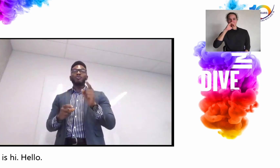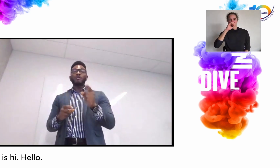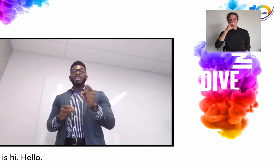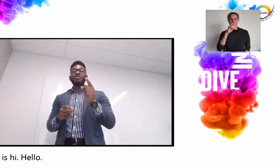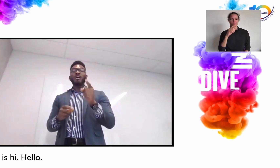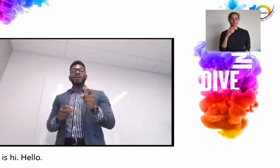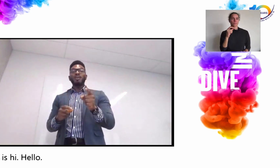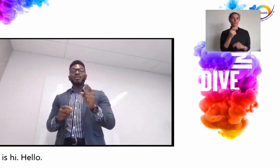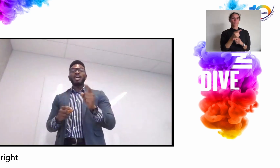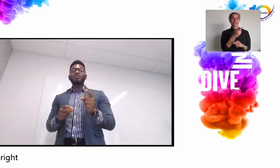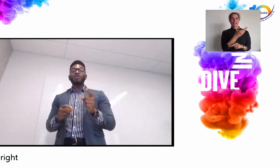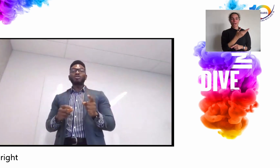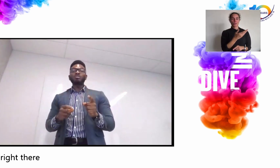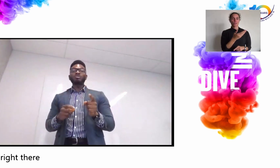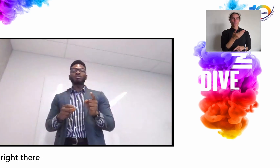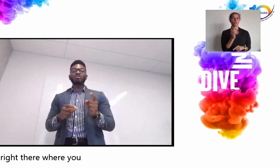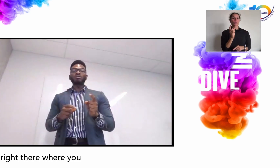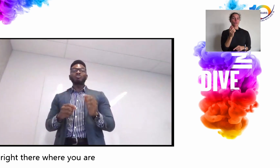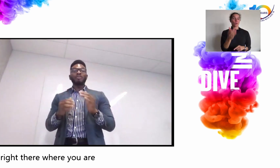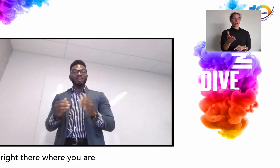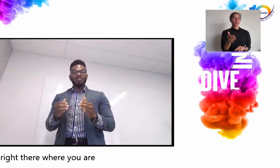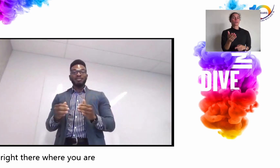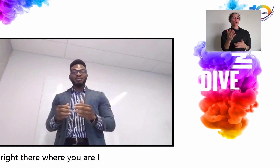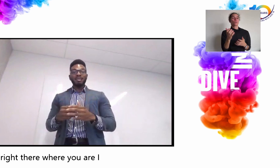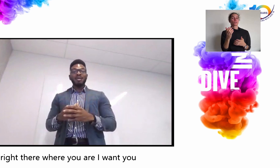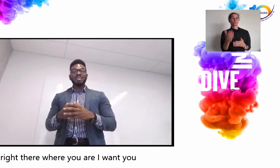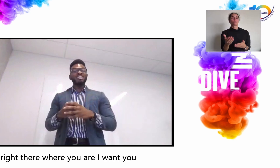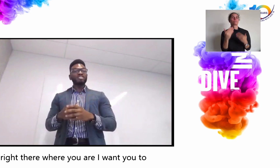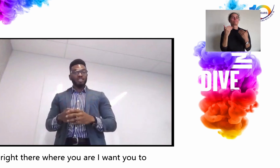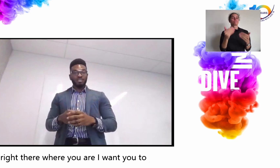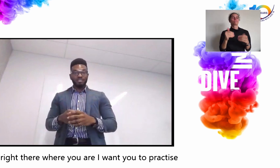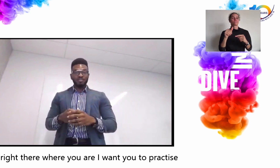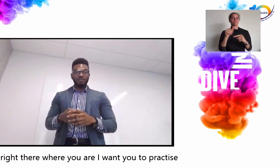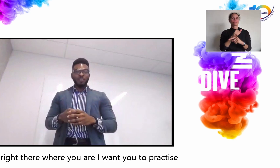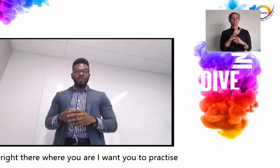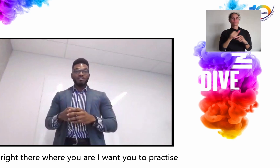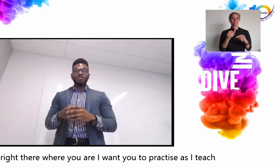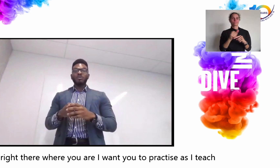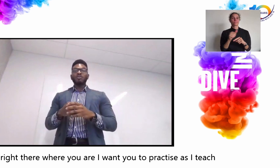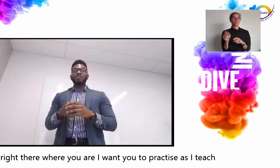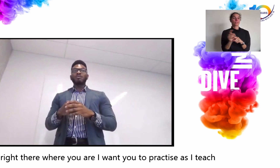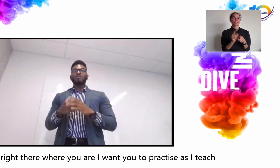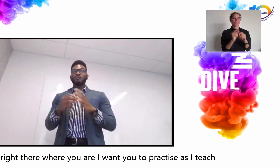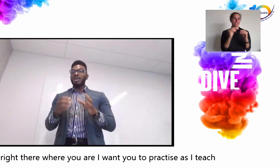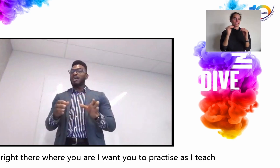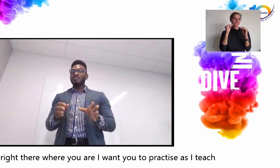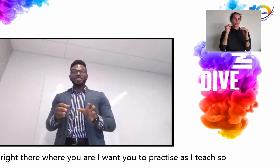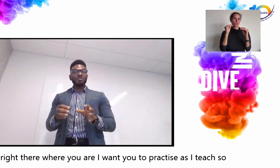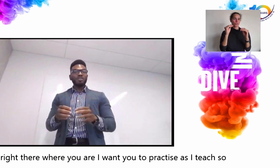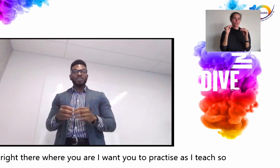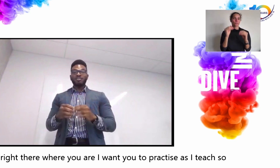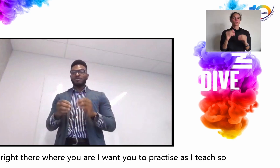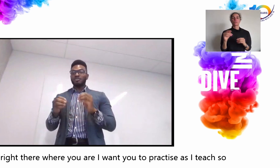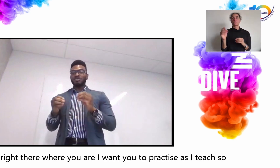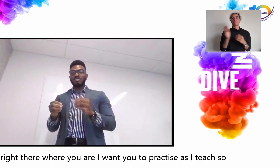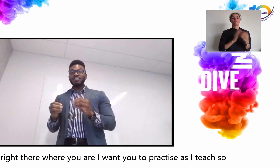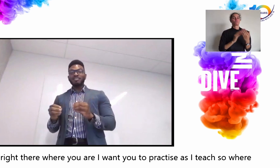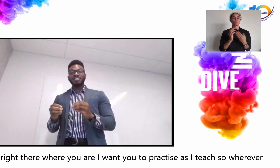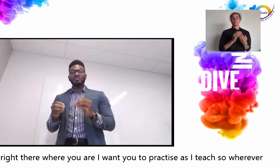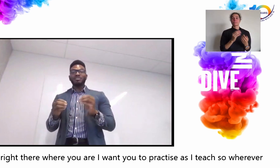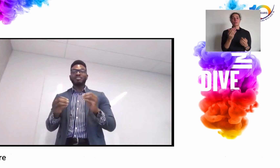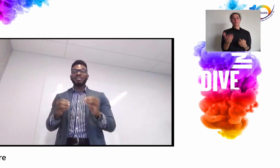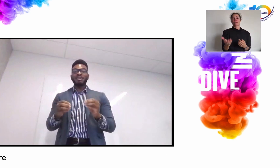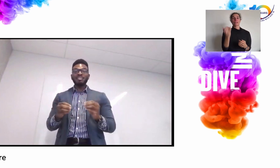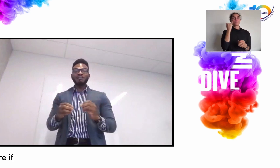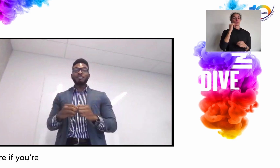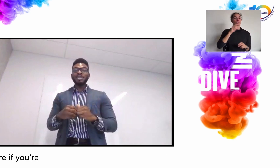Right there where you are, I want you to practice as I teach. So wherever you are, if you're